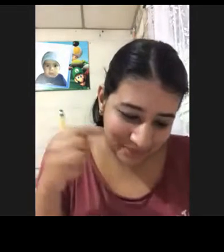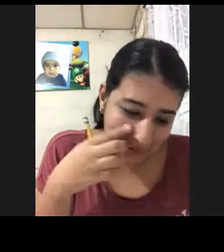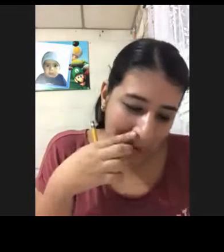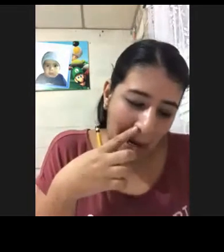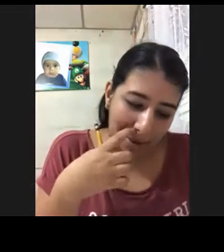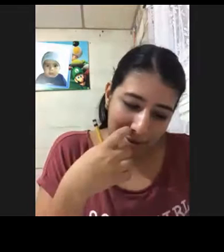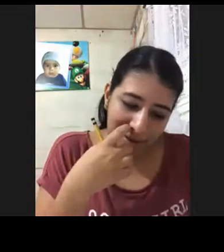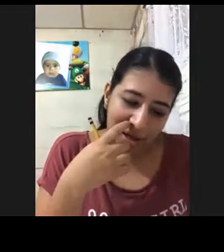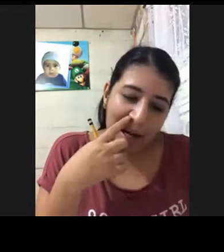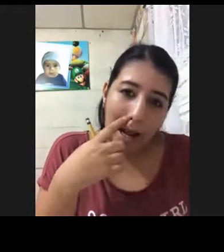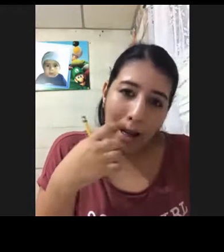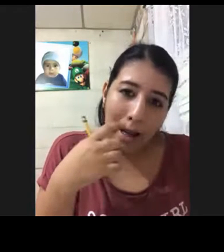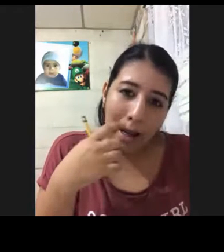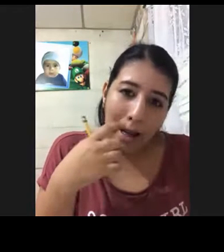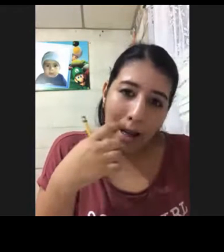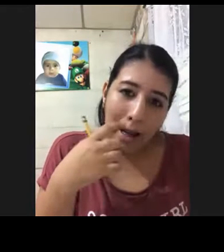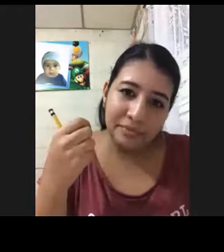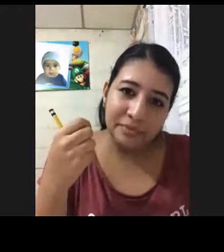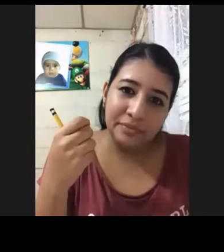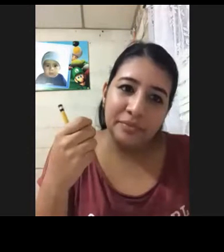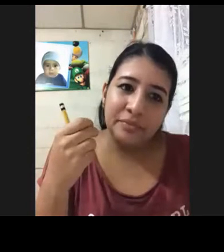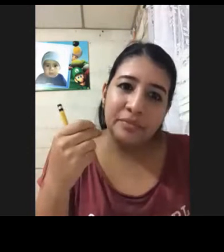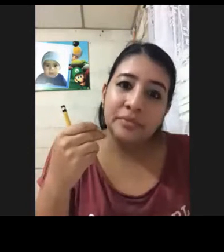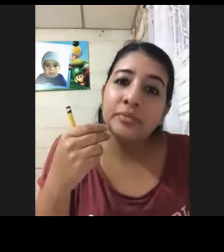And tell me, do you work Saturdays?